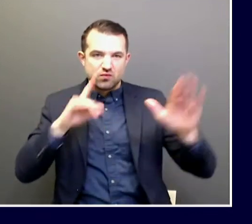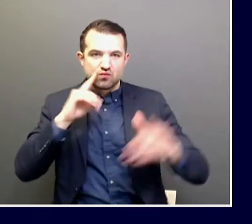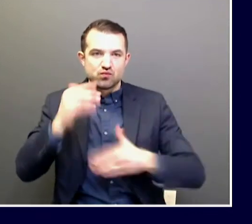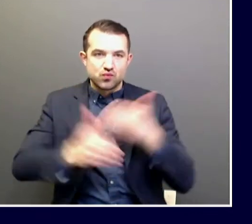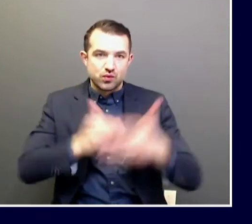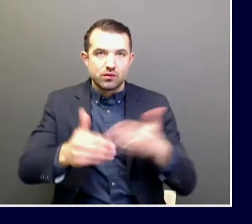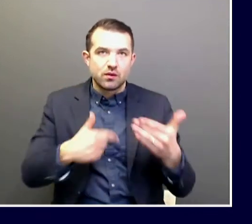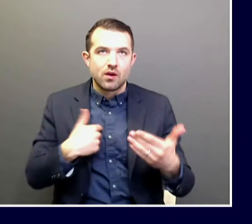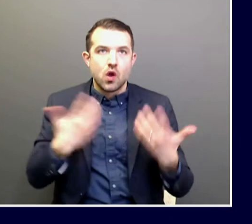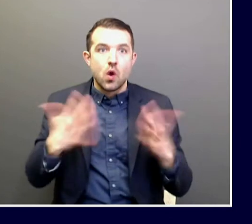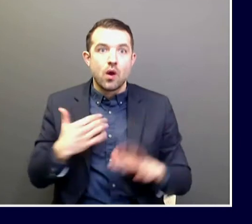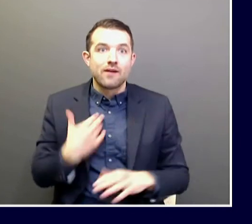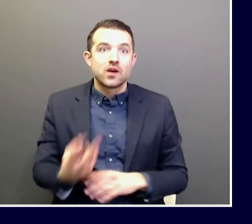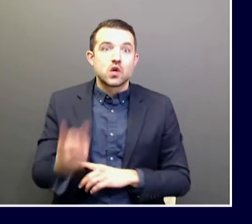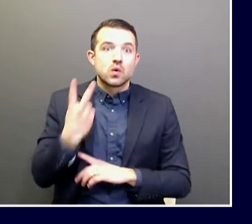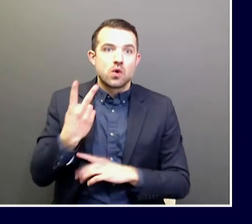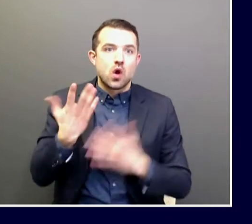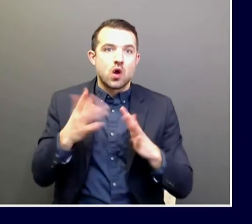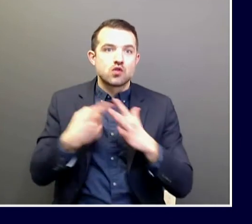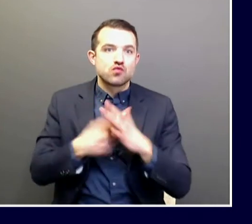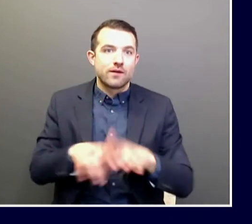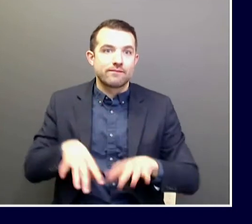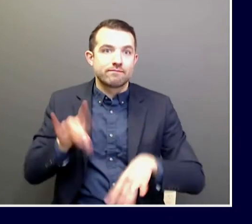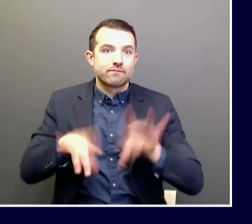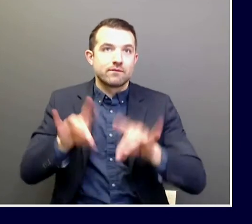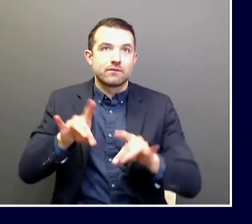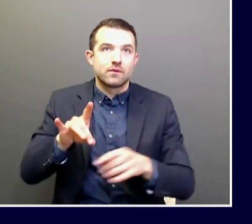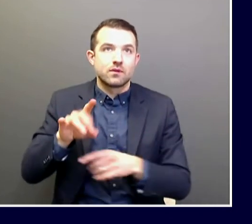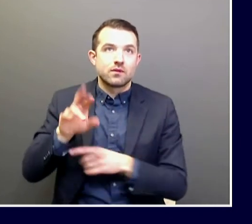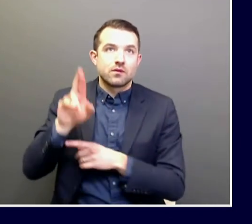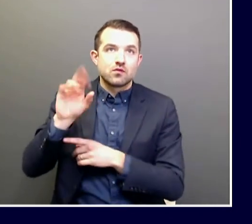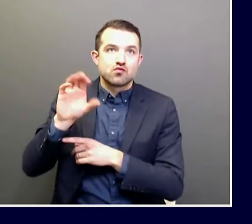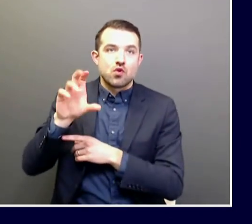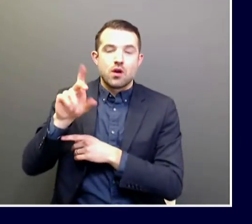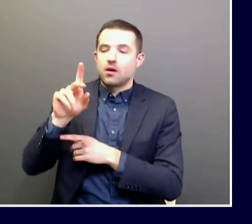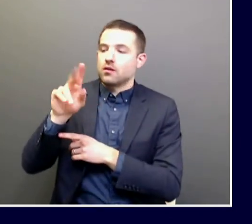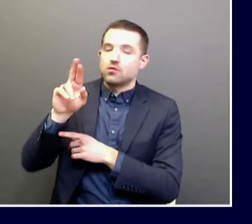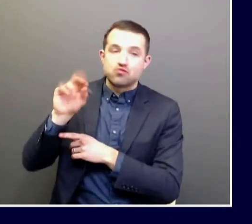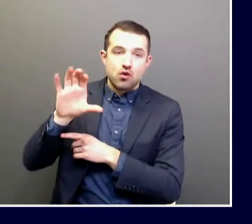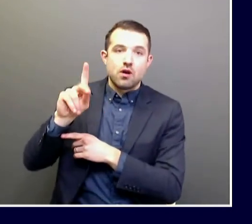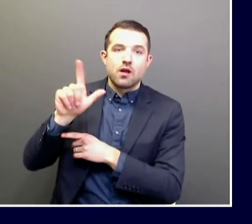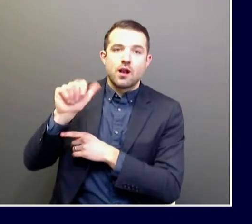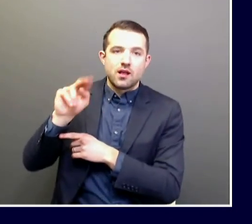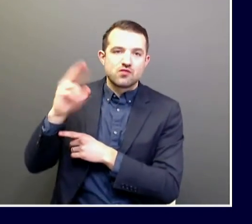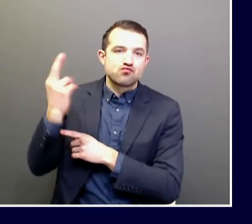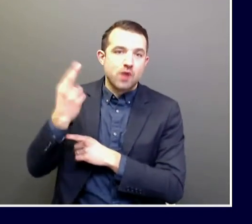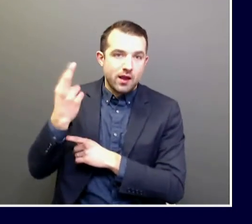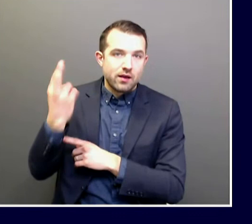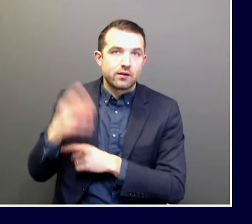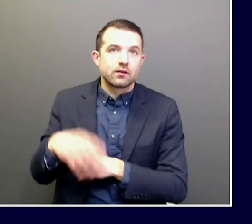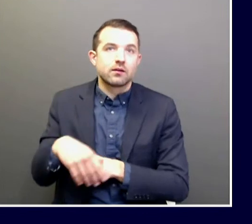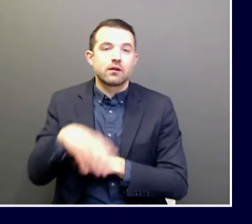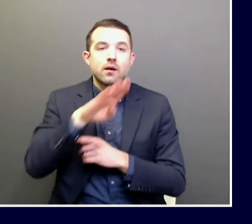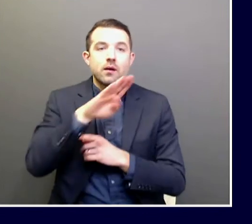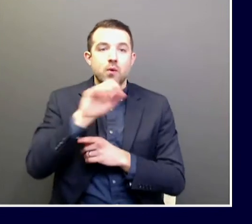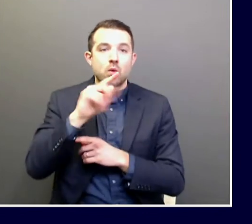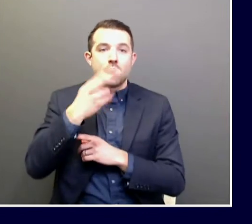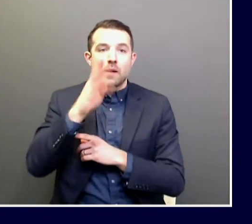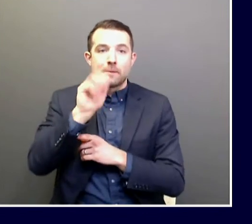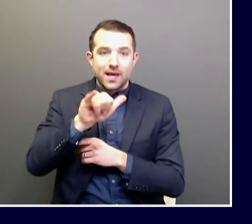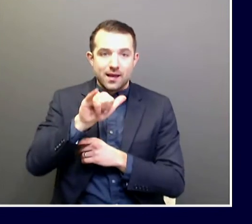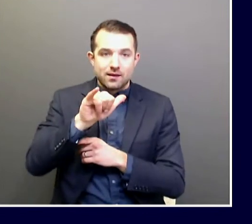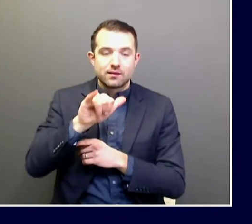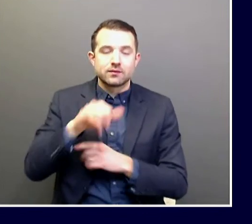7 sites in Rockland and Booth Bay, with 5 additional municipalities joining and starting their screening